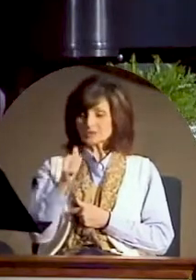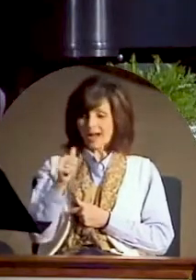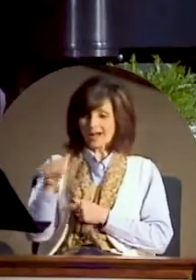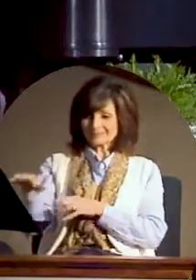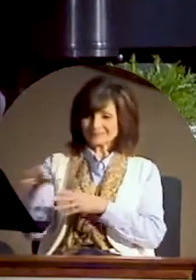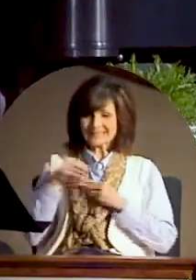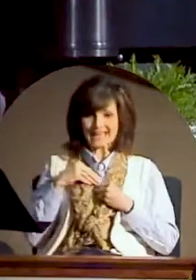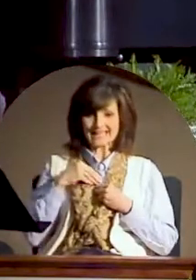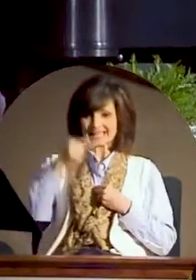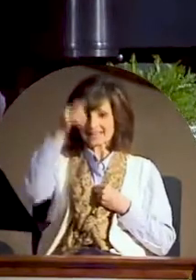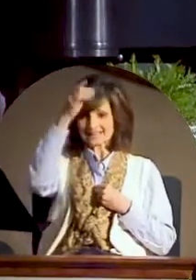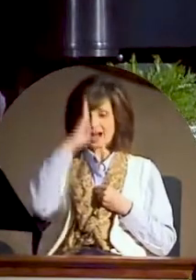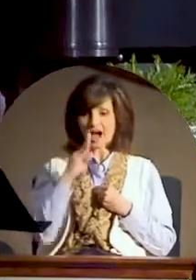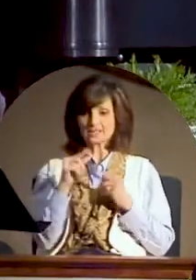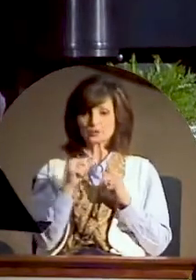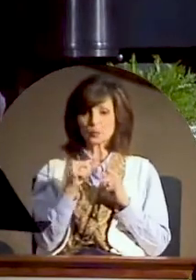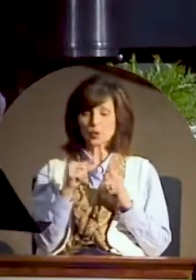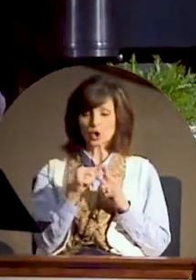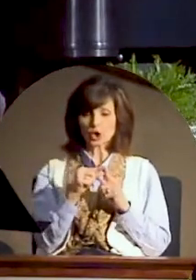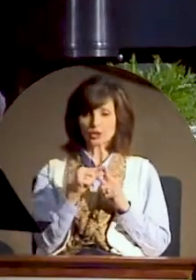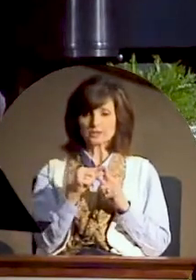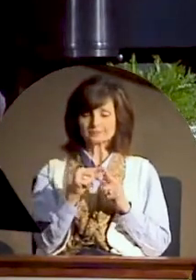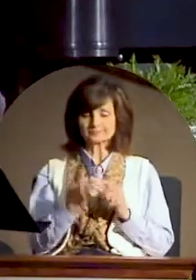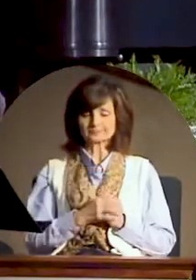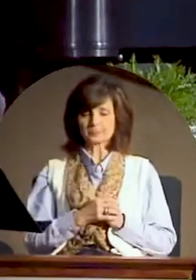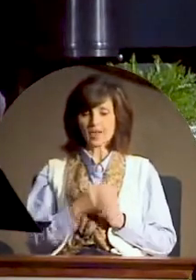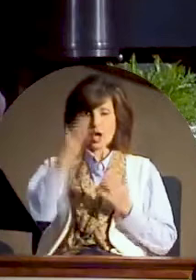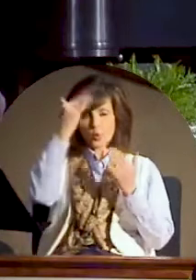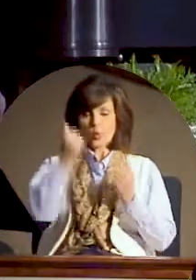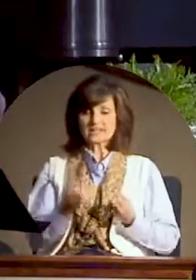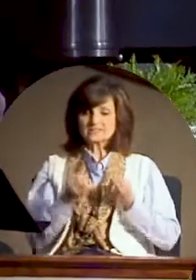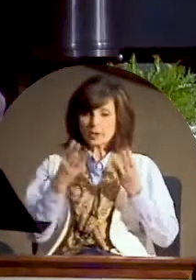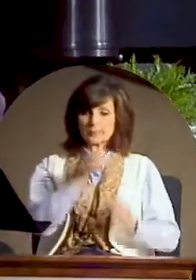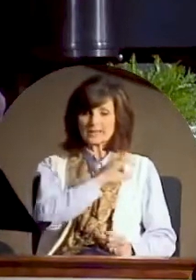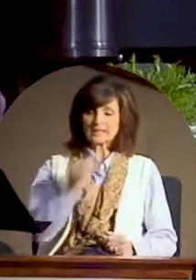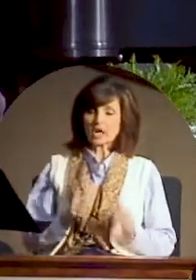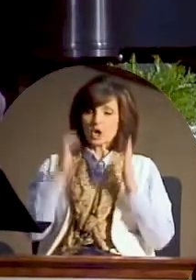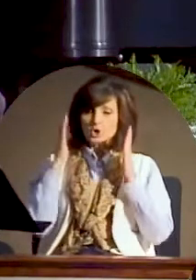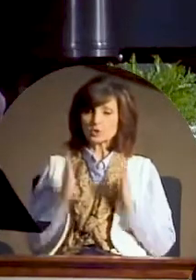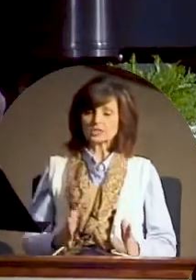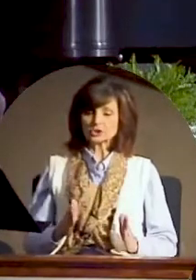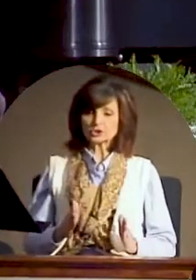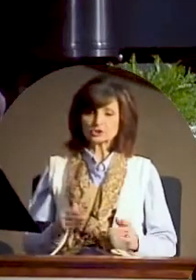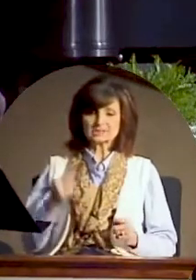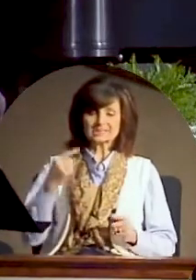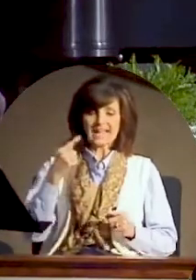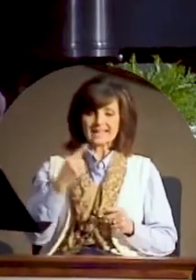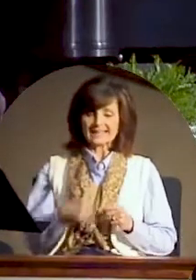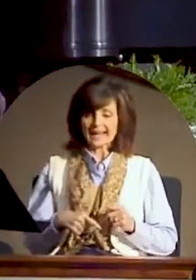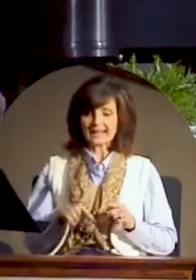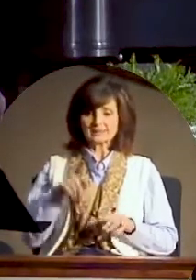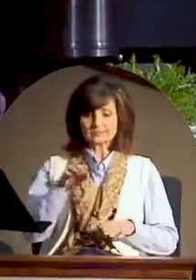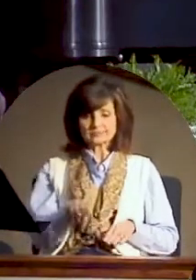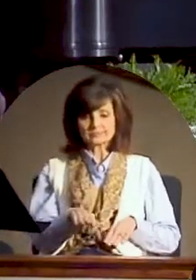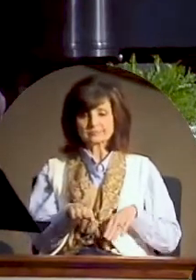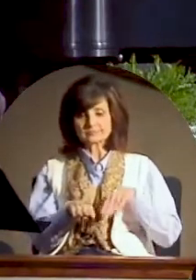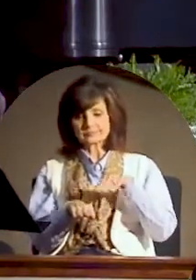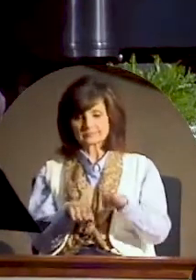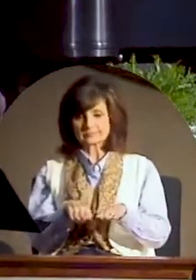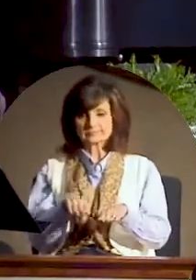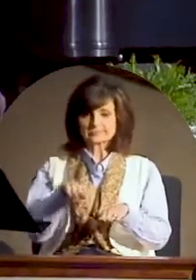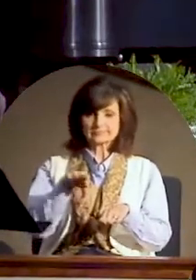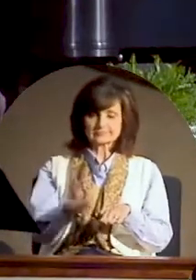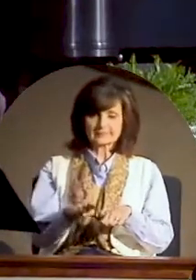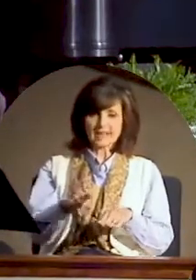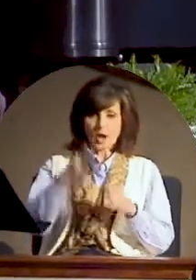in the Word of God. The reason so many Christians can't get one spiritual foot in front of another, and the